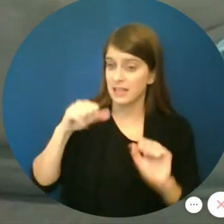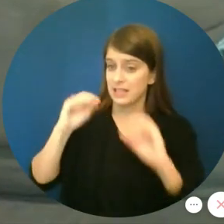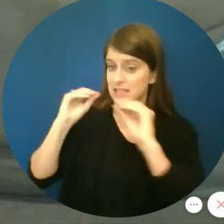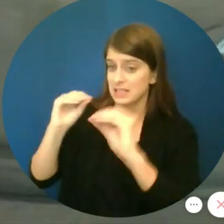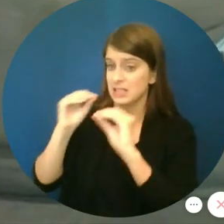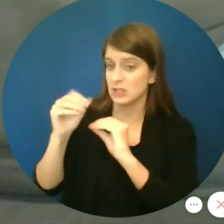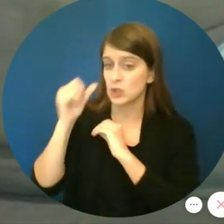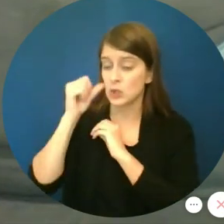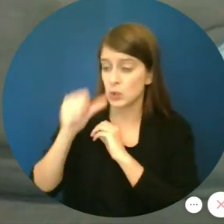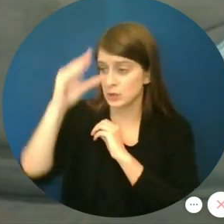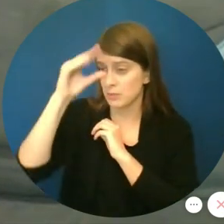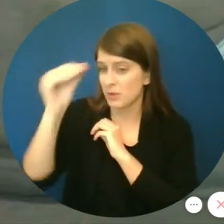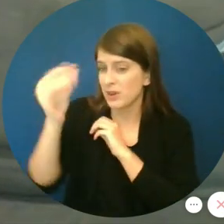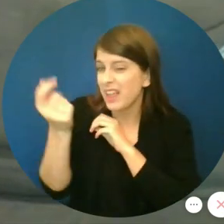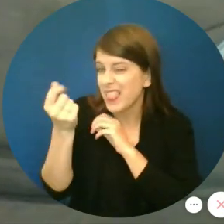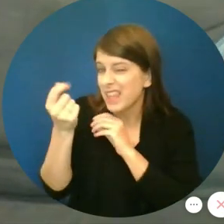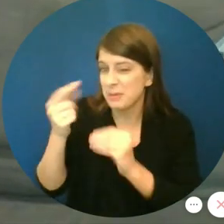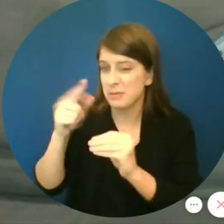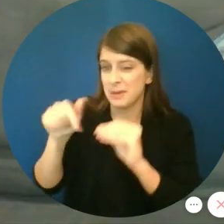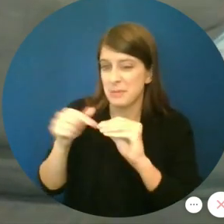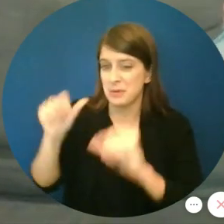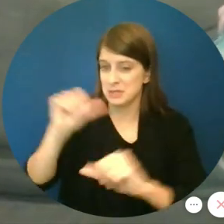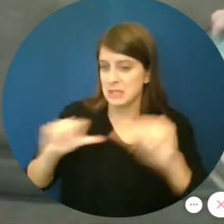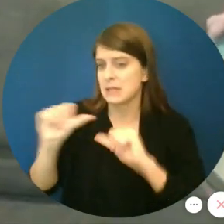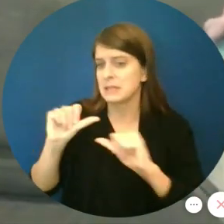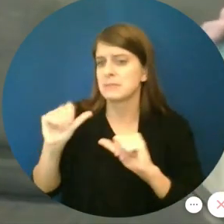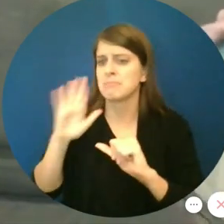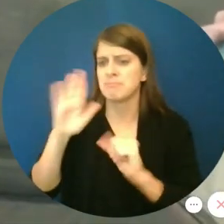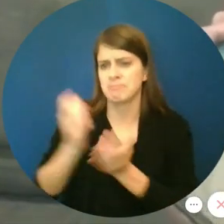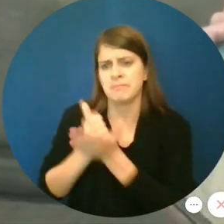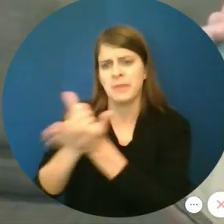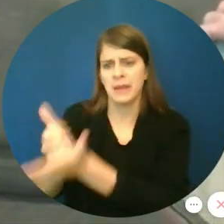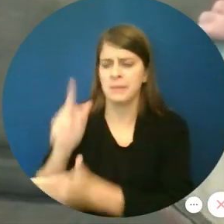start, it will help them in whatever they may do later."